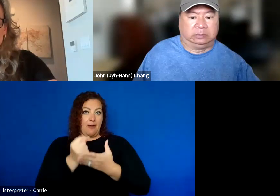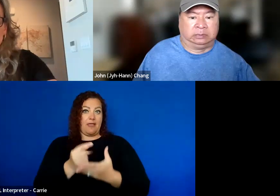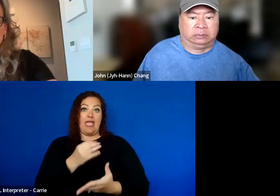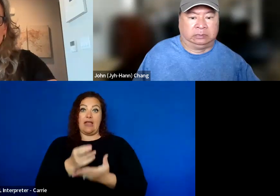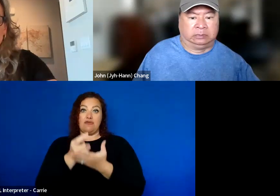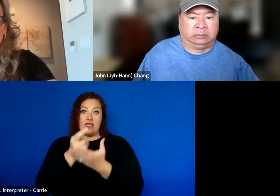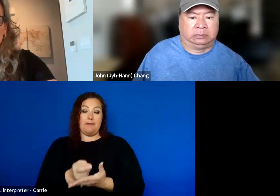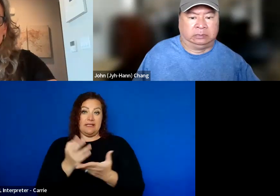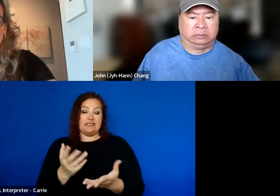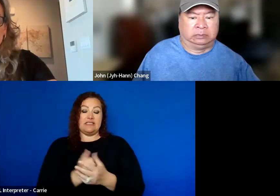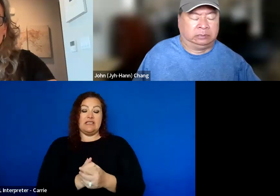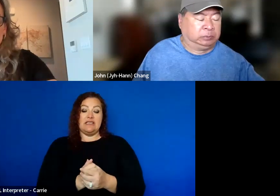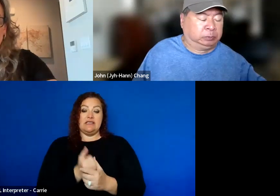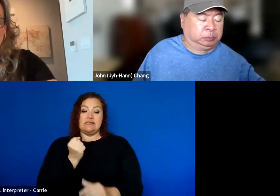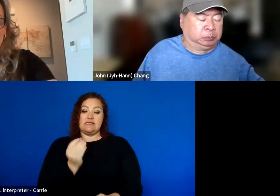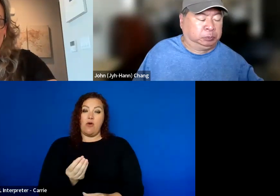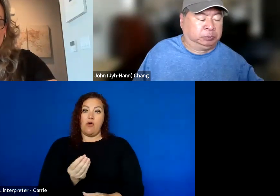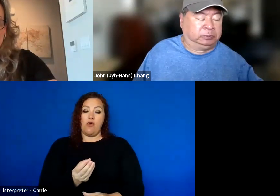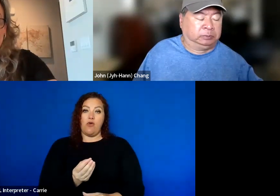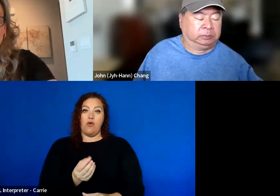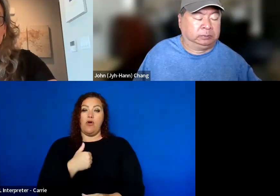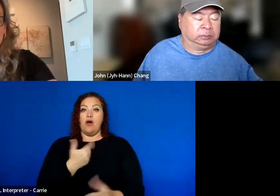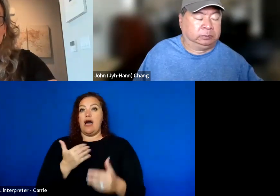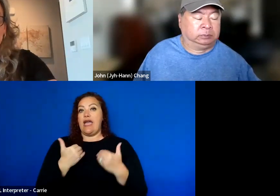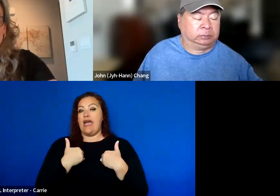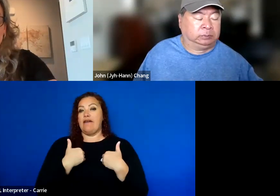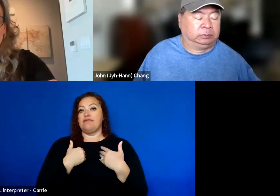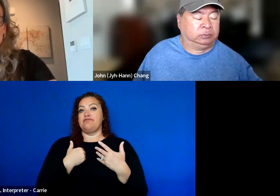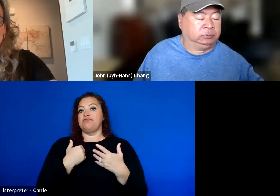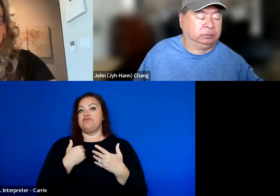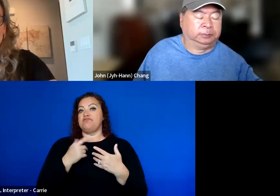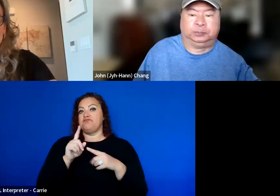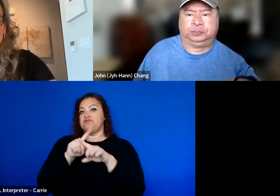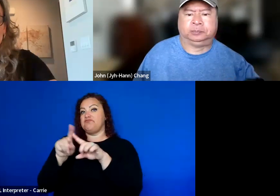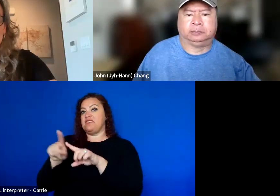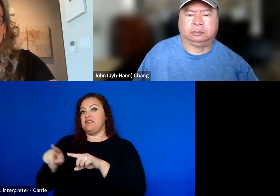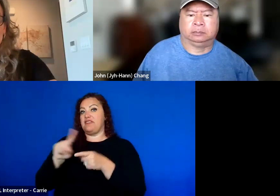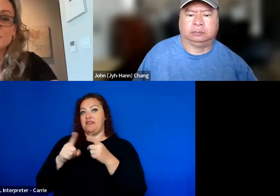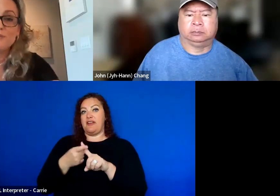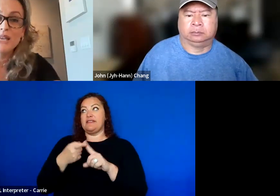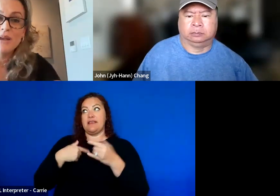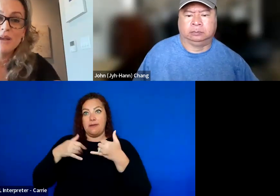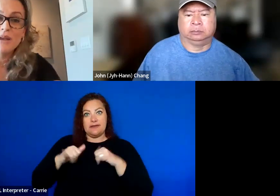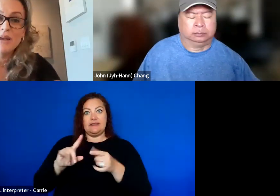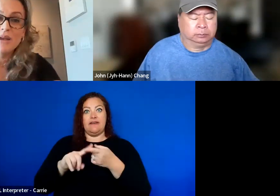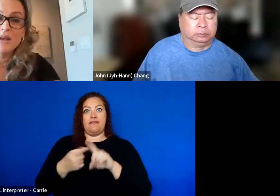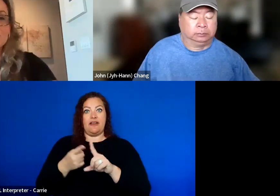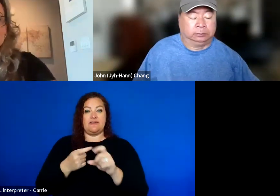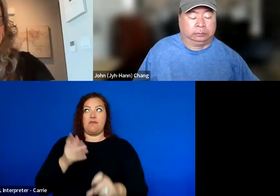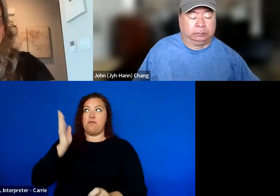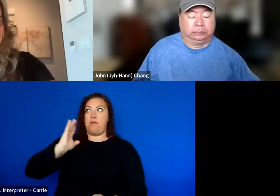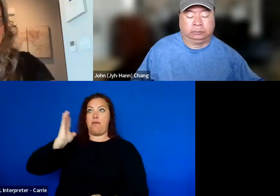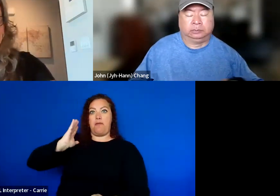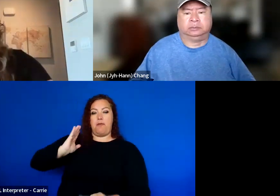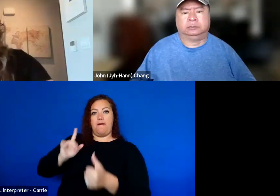rehabilitation. So I have a number of friends who I'm still friends with from when I was way back in the day when I was